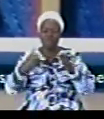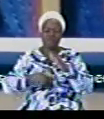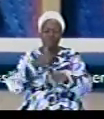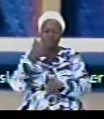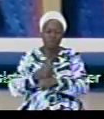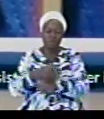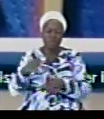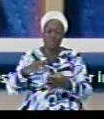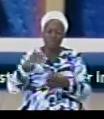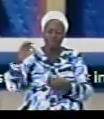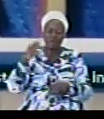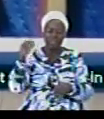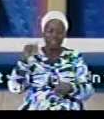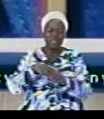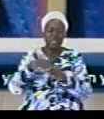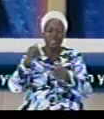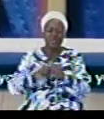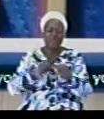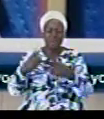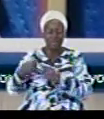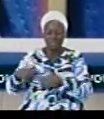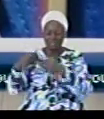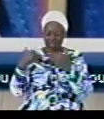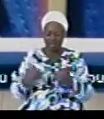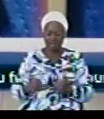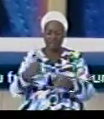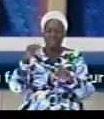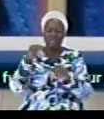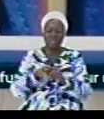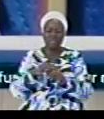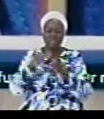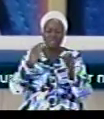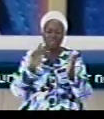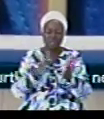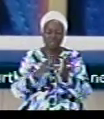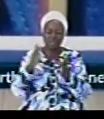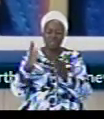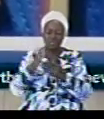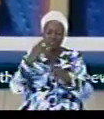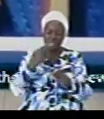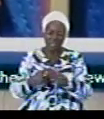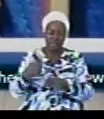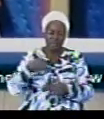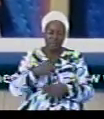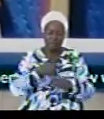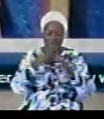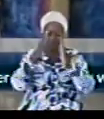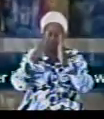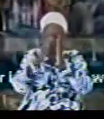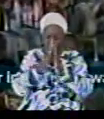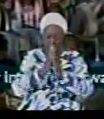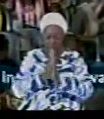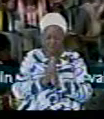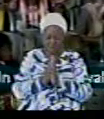Spirit in every heart right now. In Jesus' name we pray.